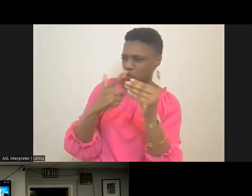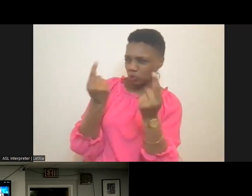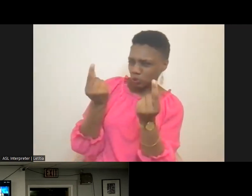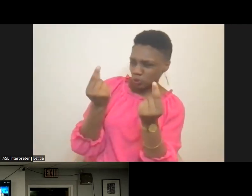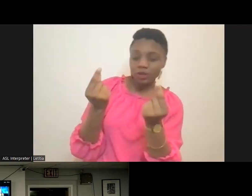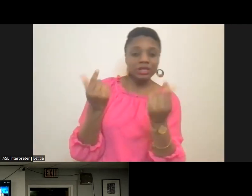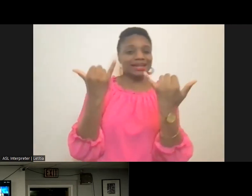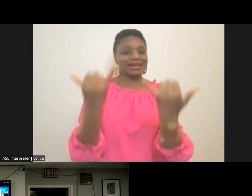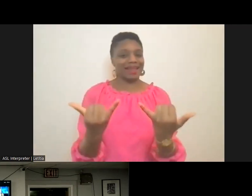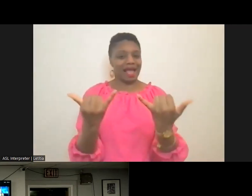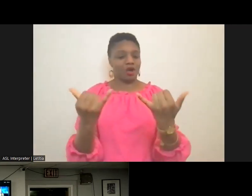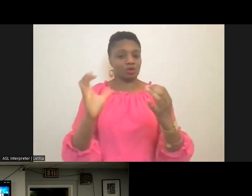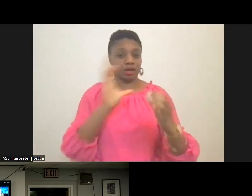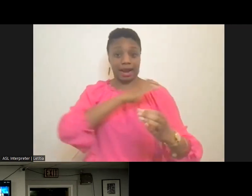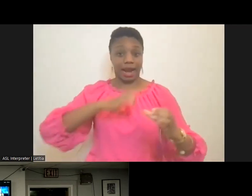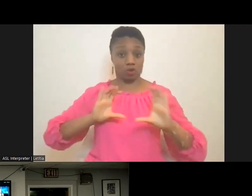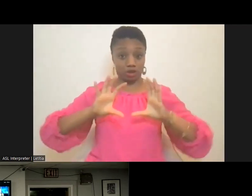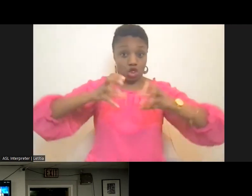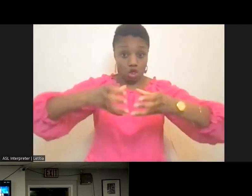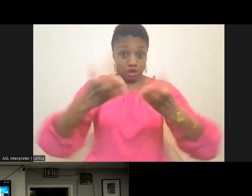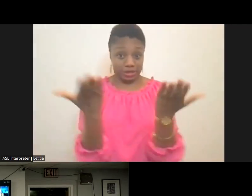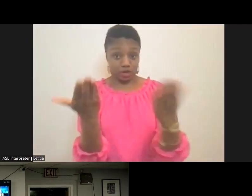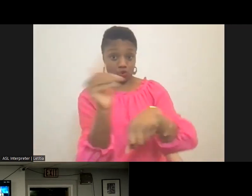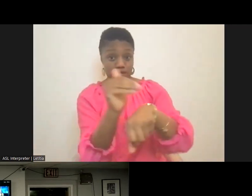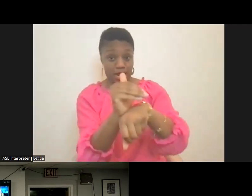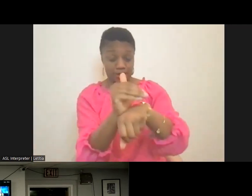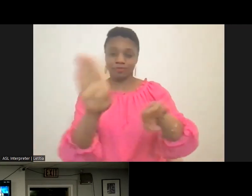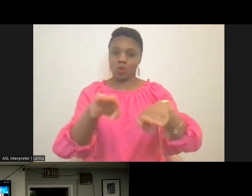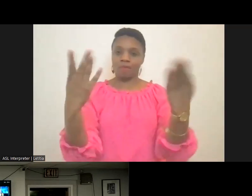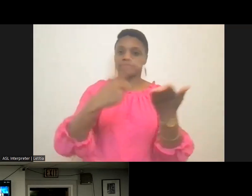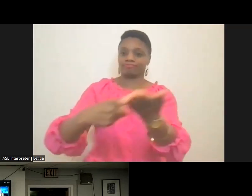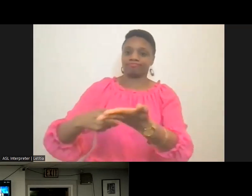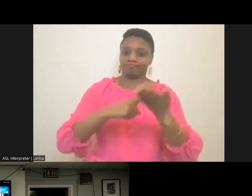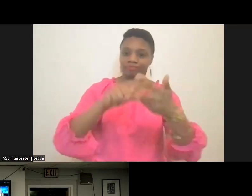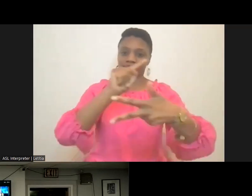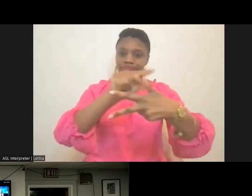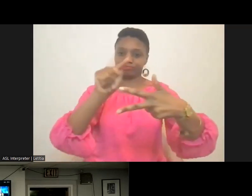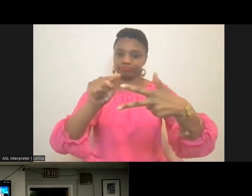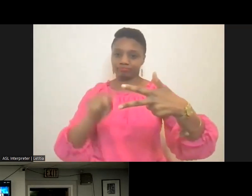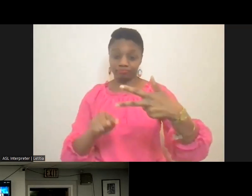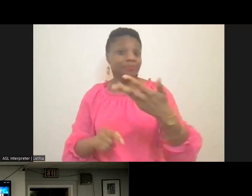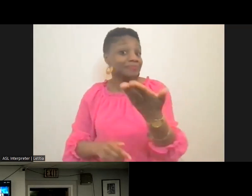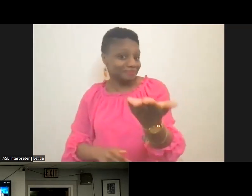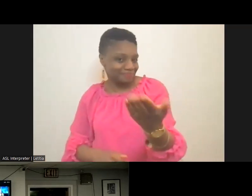to do that, to discuss that. So I'll open it up to the council.